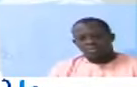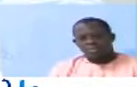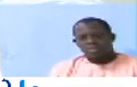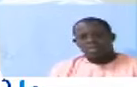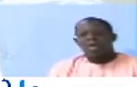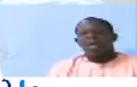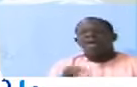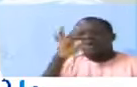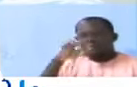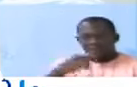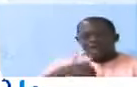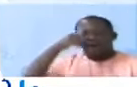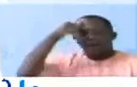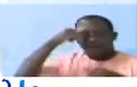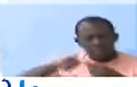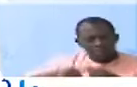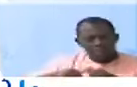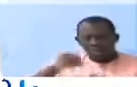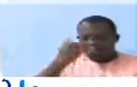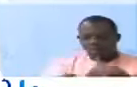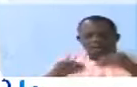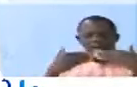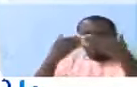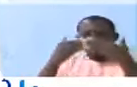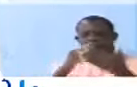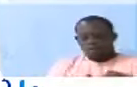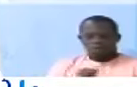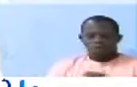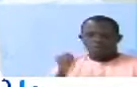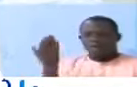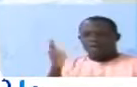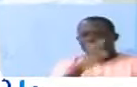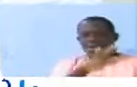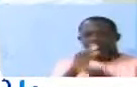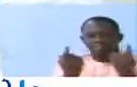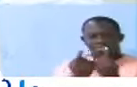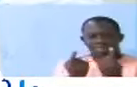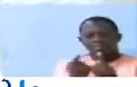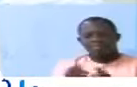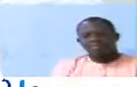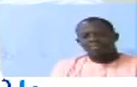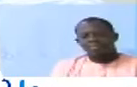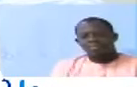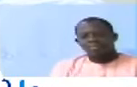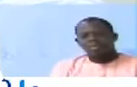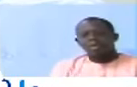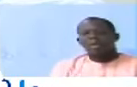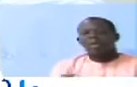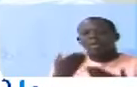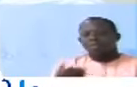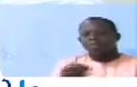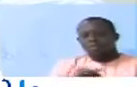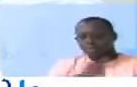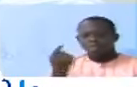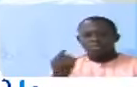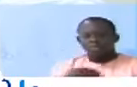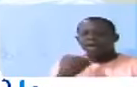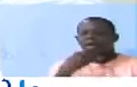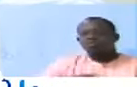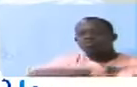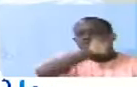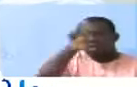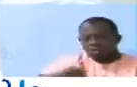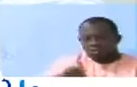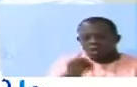If I can remember, they didn't tell us anything. Did they question you about your reasons for leaving